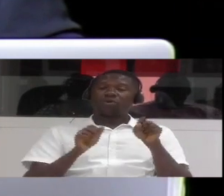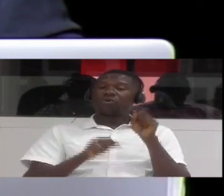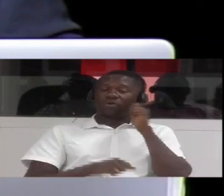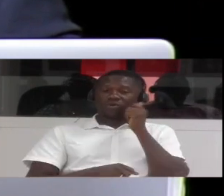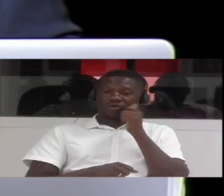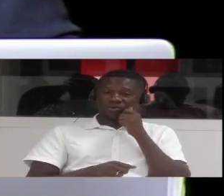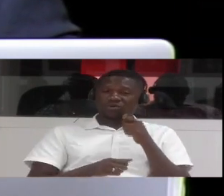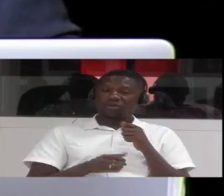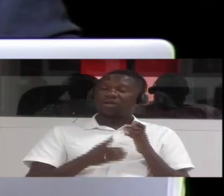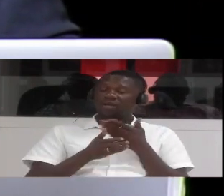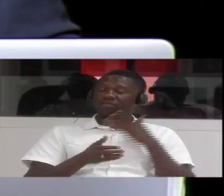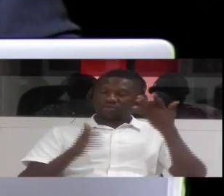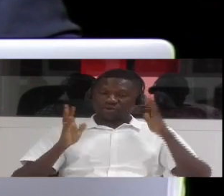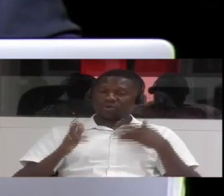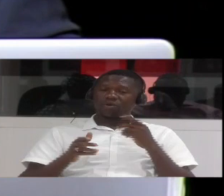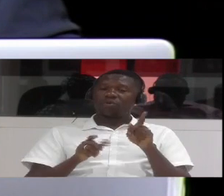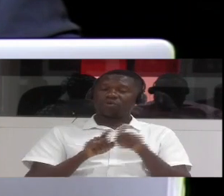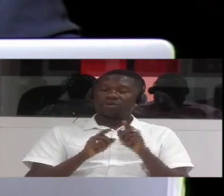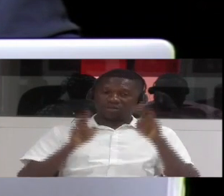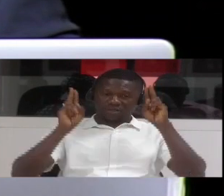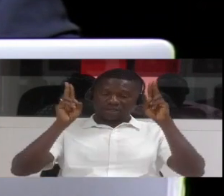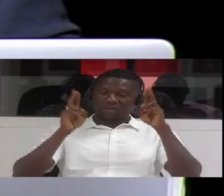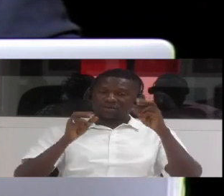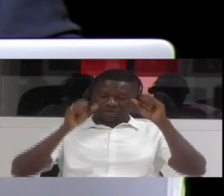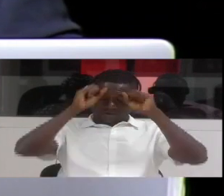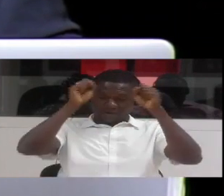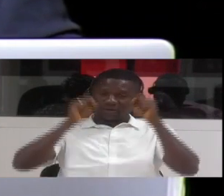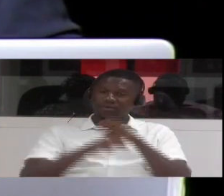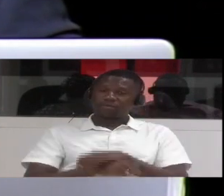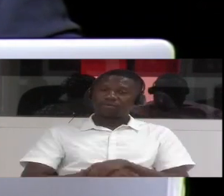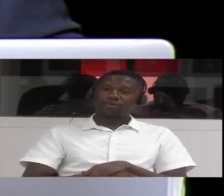with Freedom newspaper would be arrested and detained or tortured. Very well.